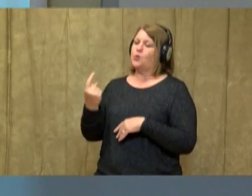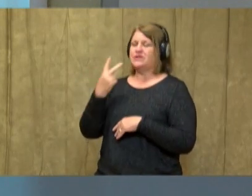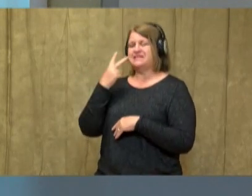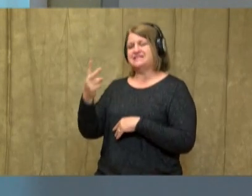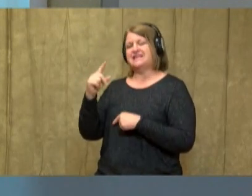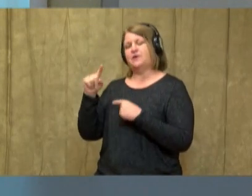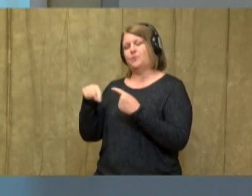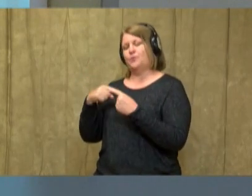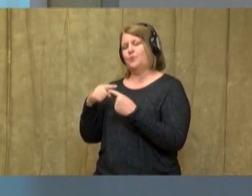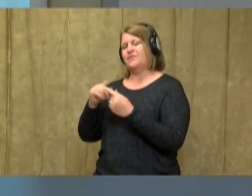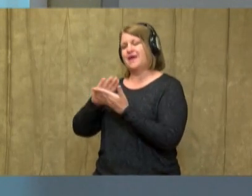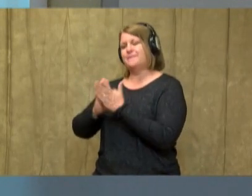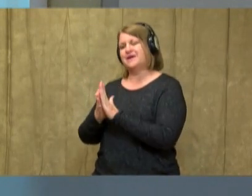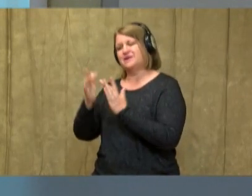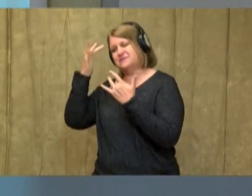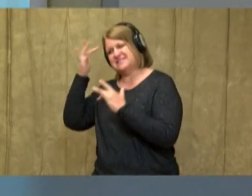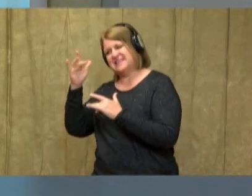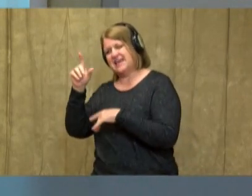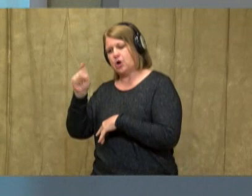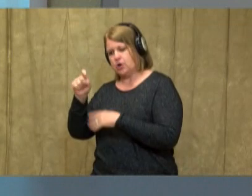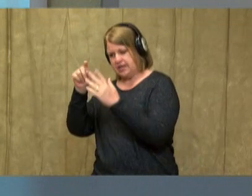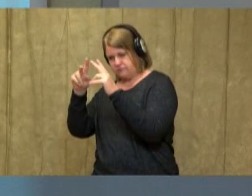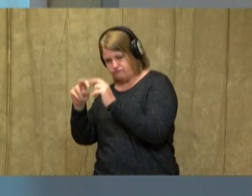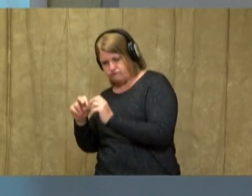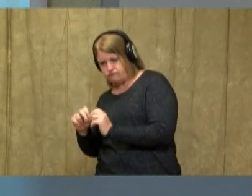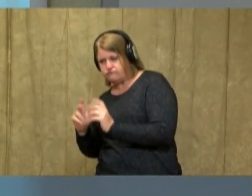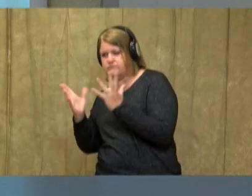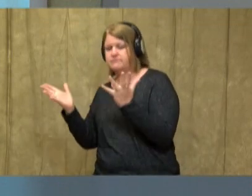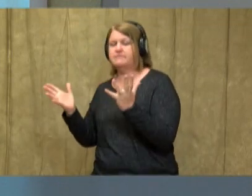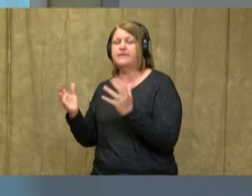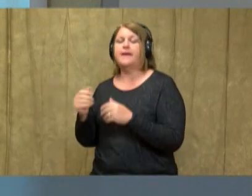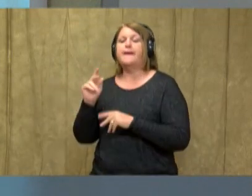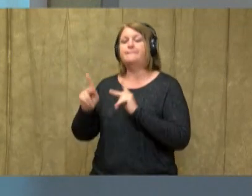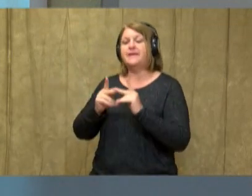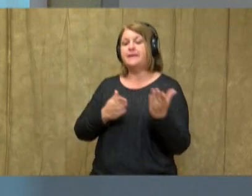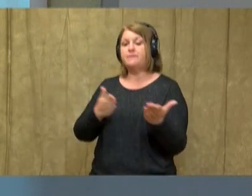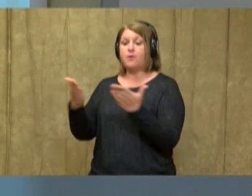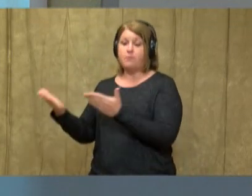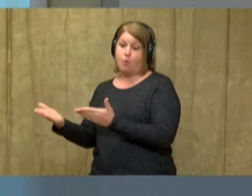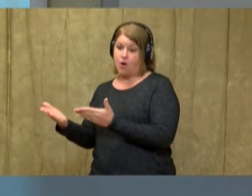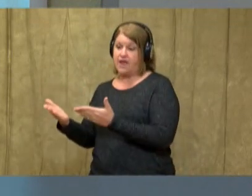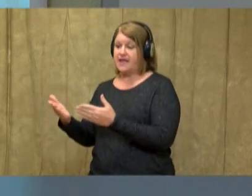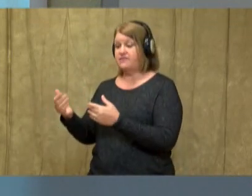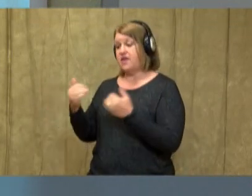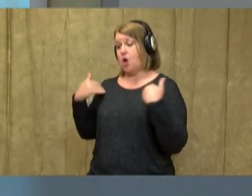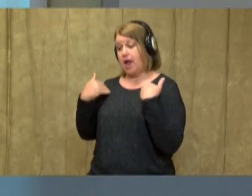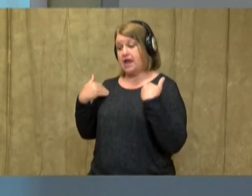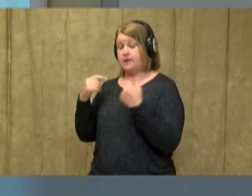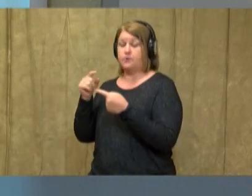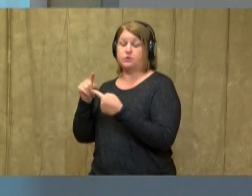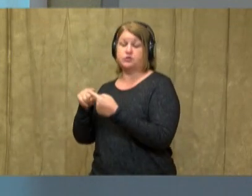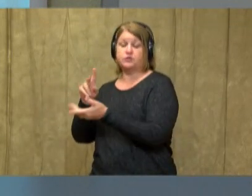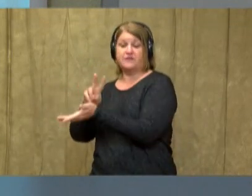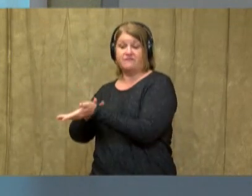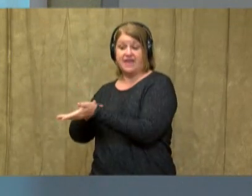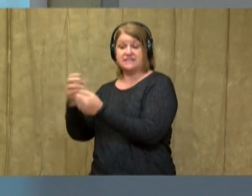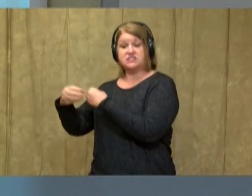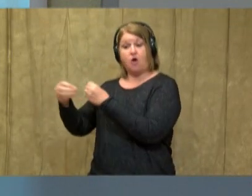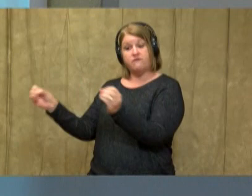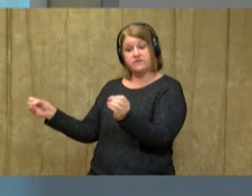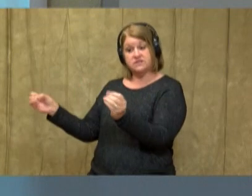they are sick or need a checkup. People bring their sick pet or animal to the veterinarian's